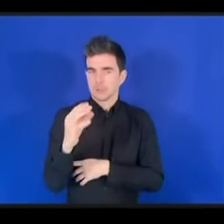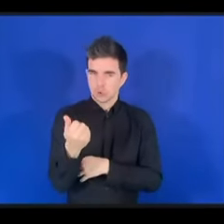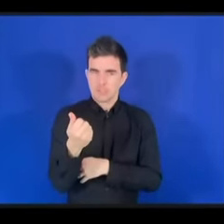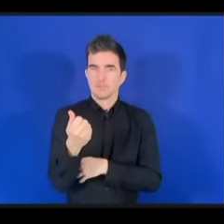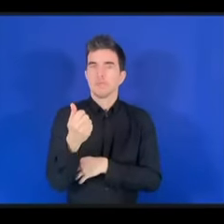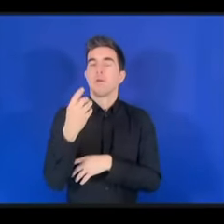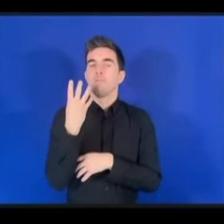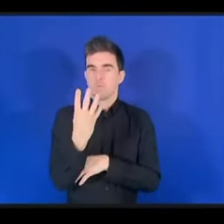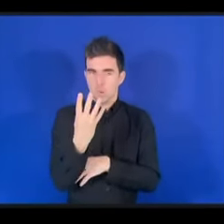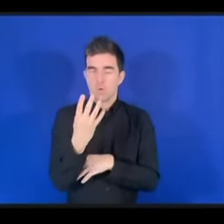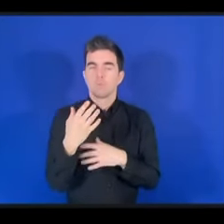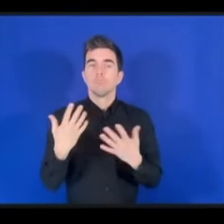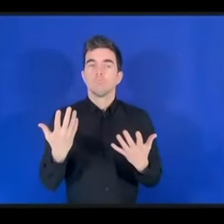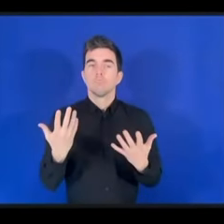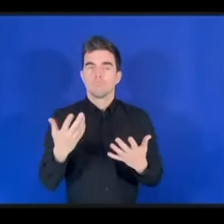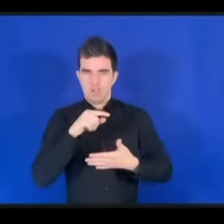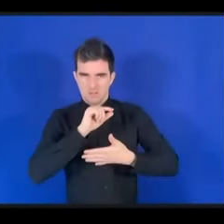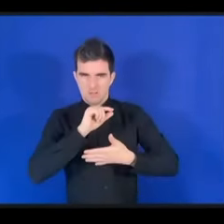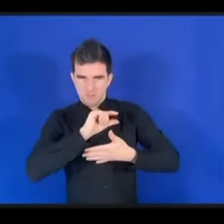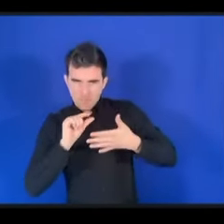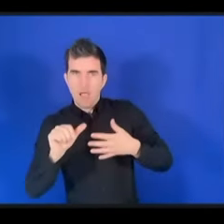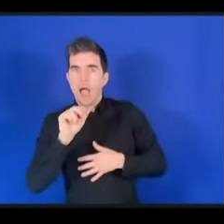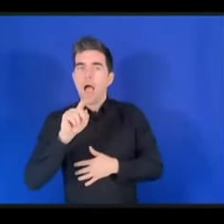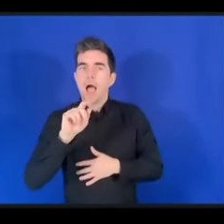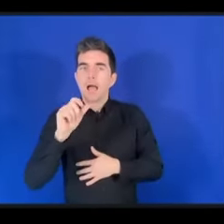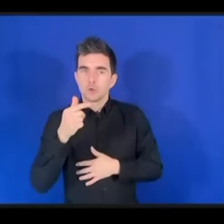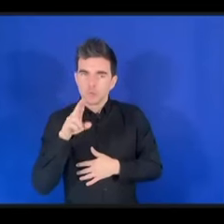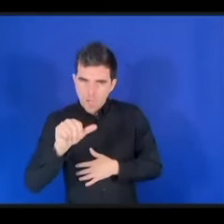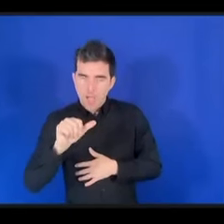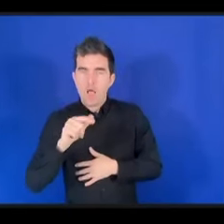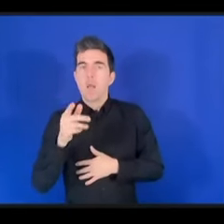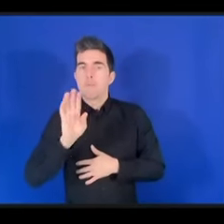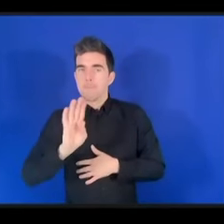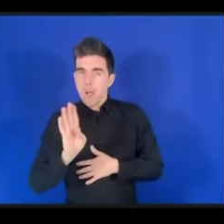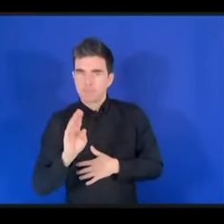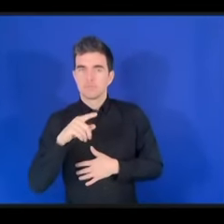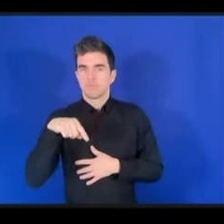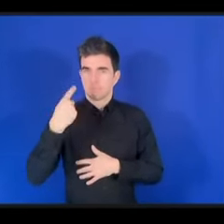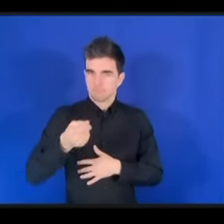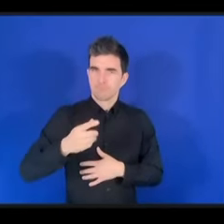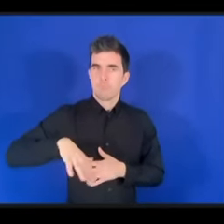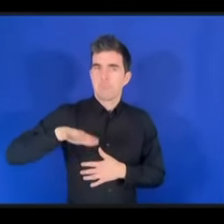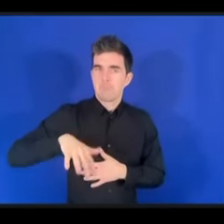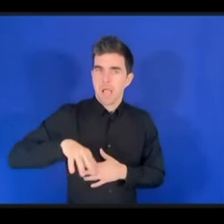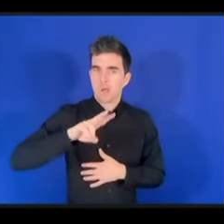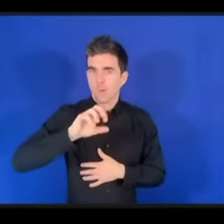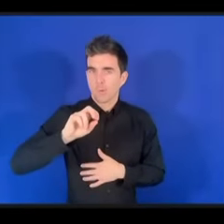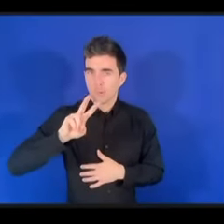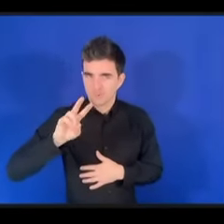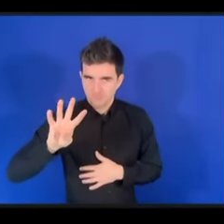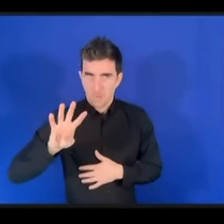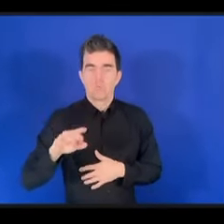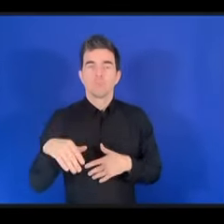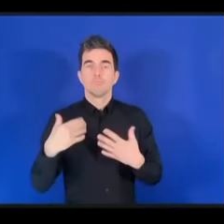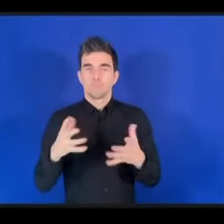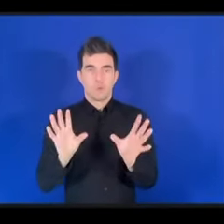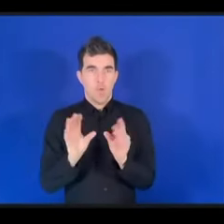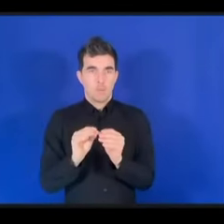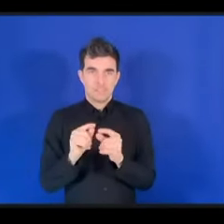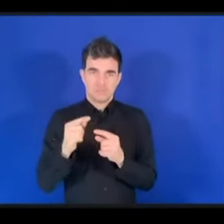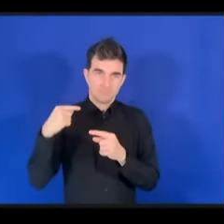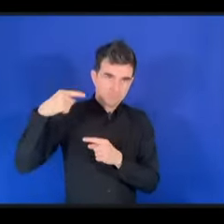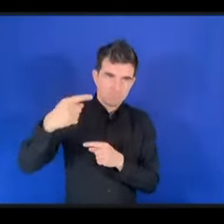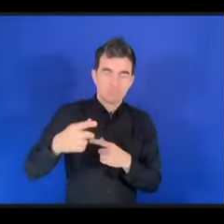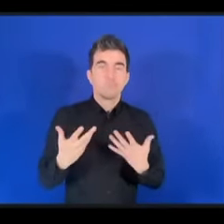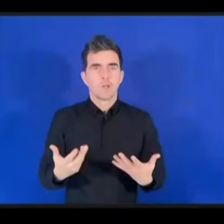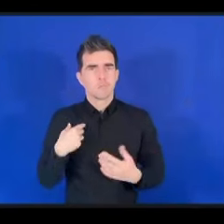open forum on IGF and the road to GDC, bringing a CIDS perspective to the issue of the future of internet governance and what has